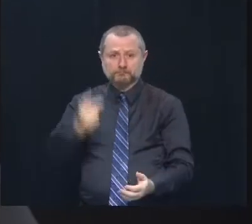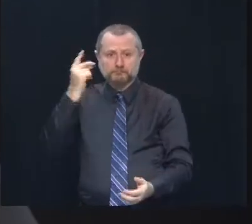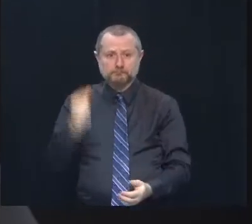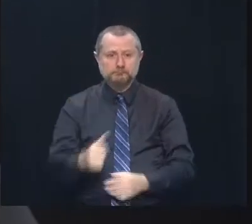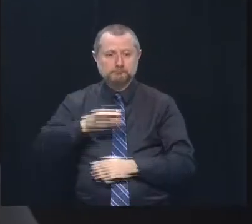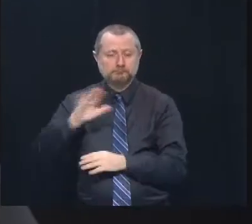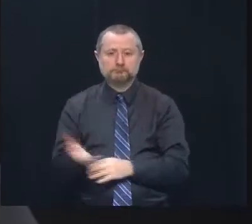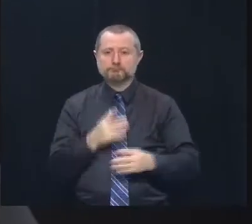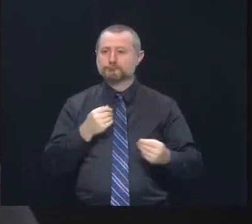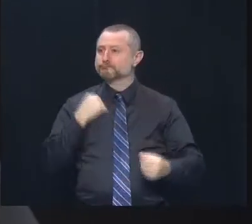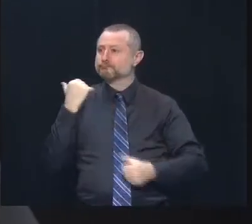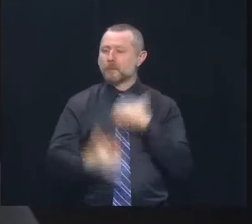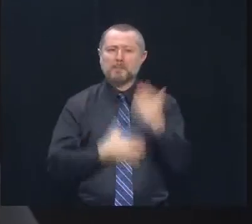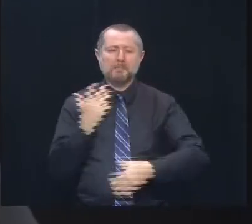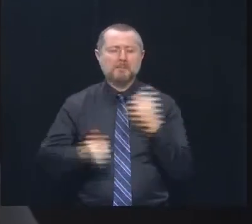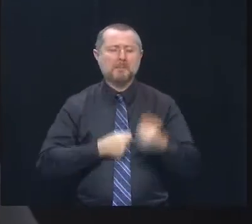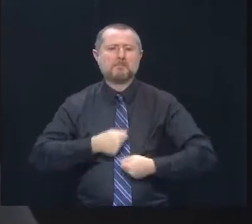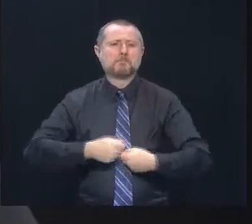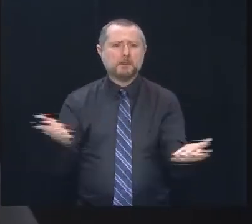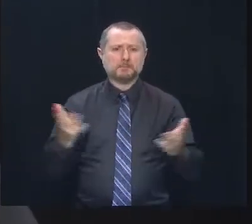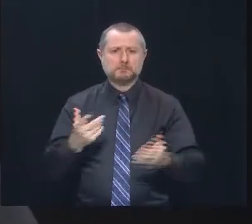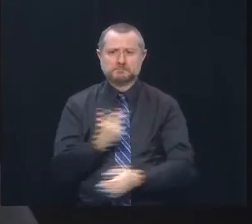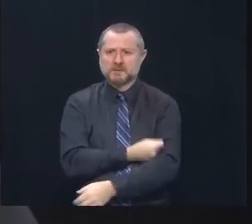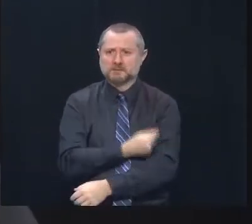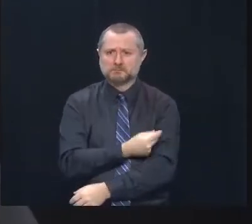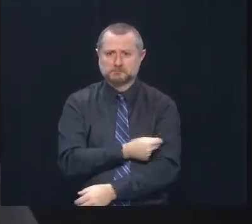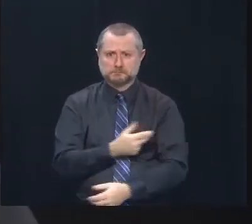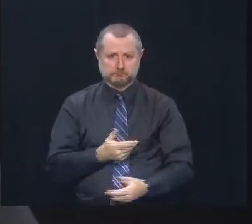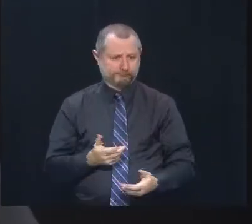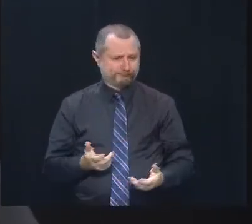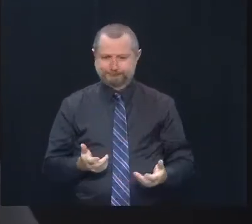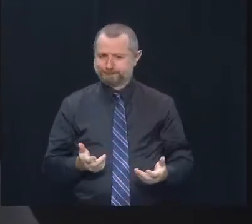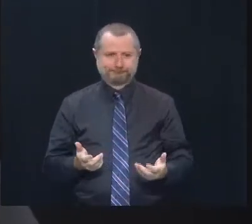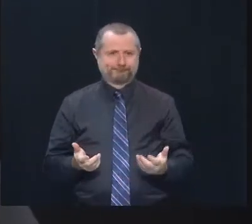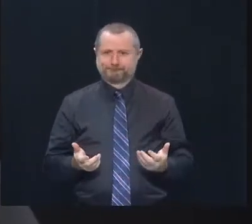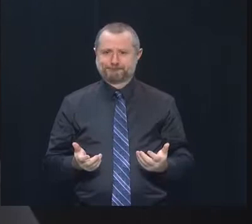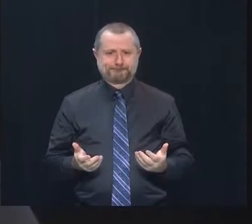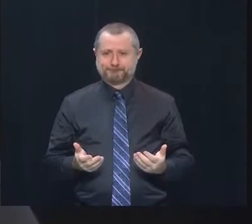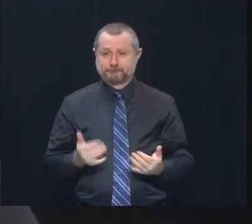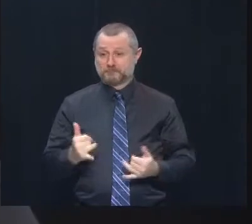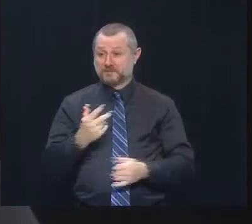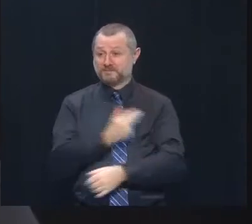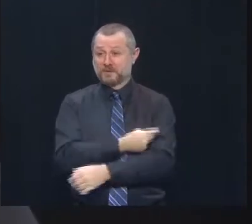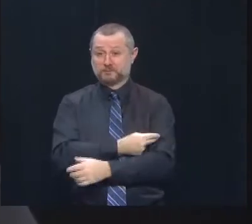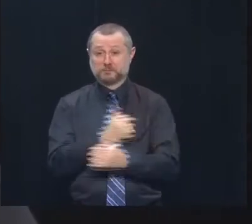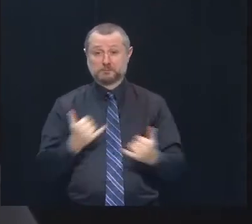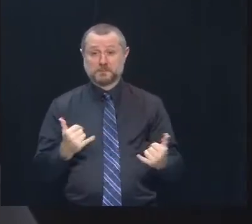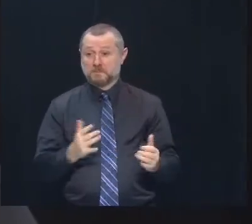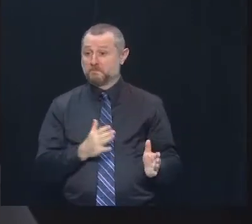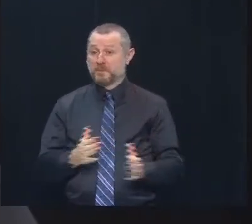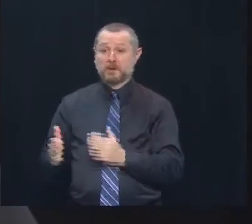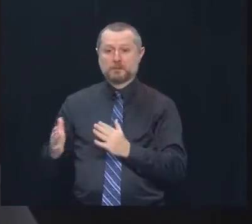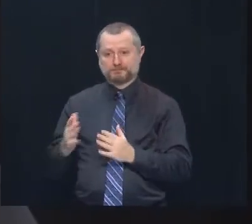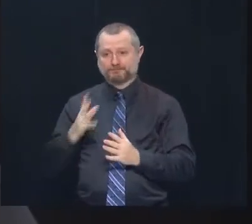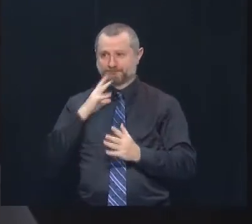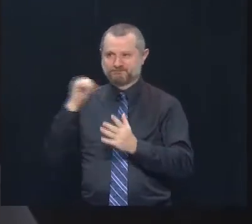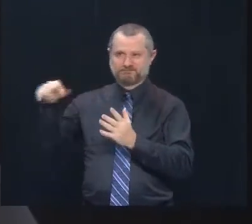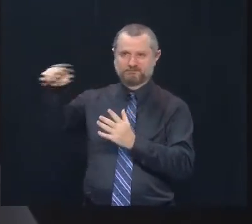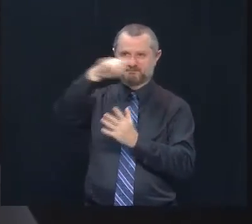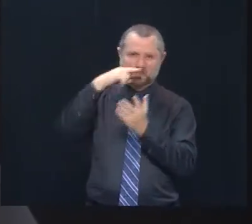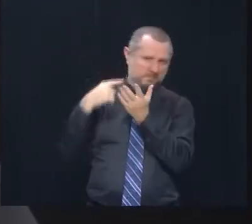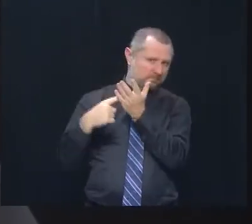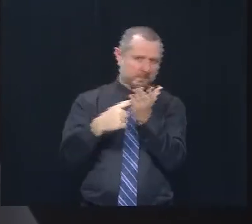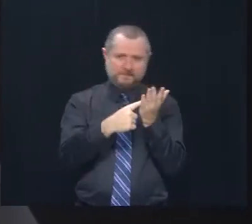process at all. The current vaccine plan that's on the table is going to have to be